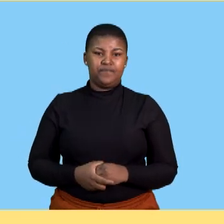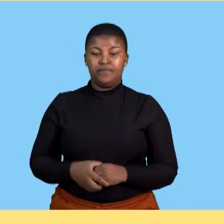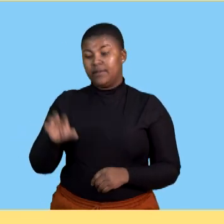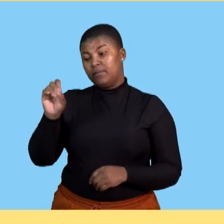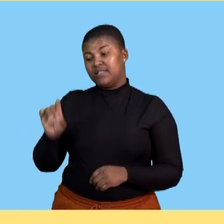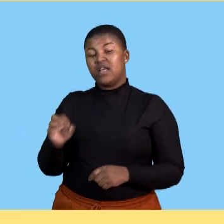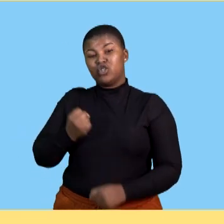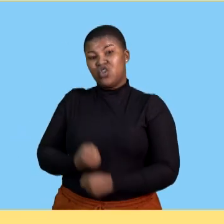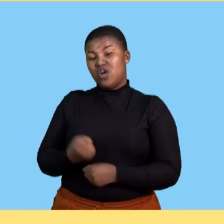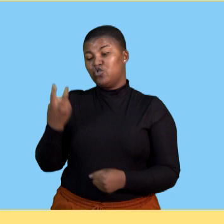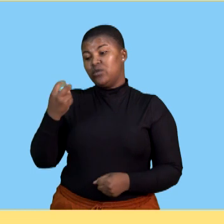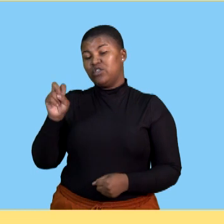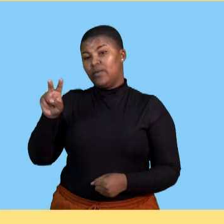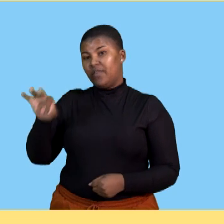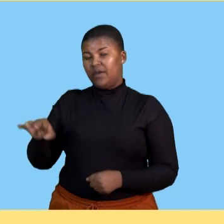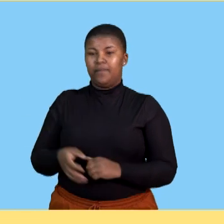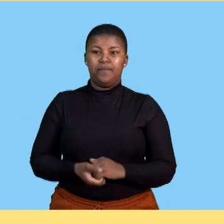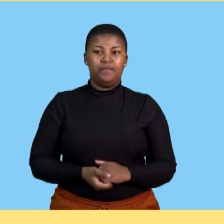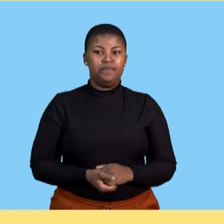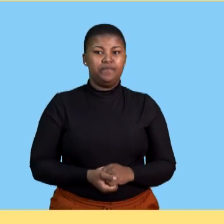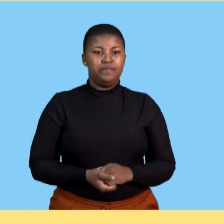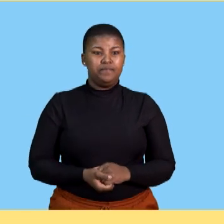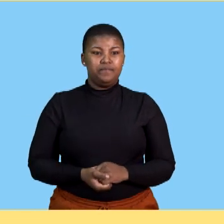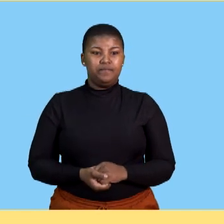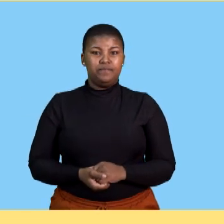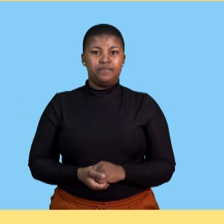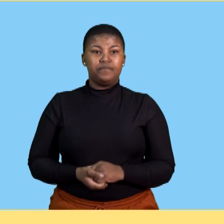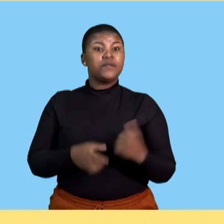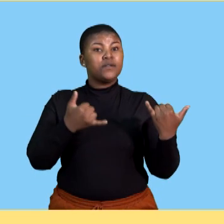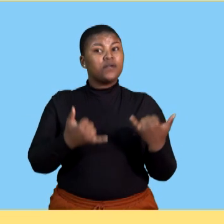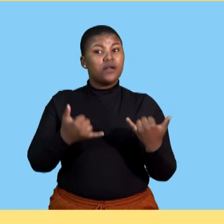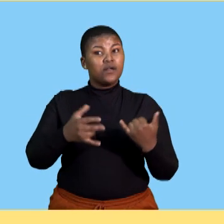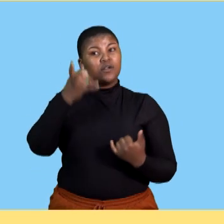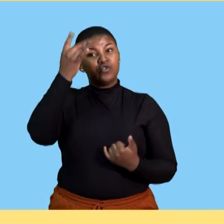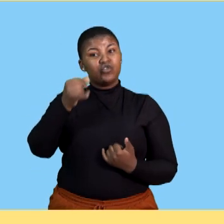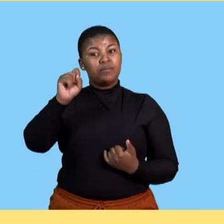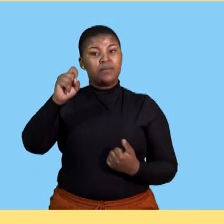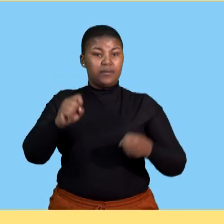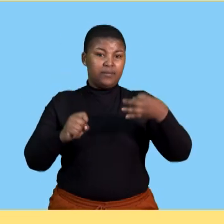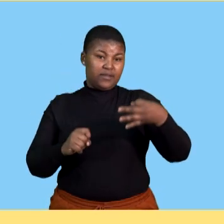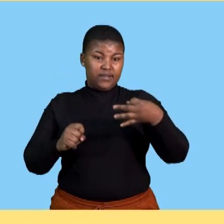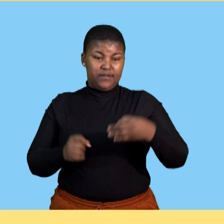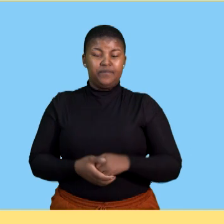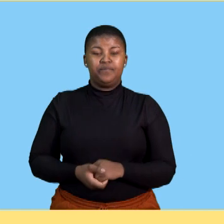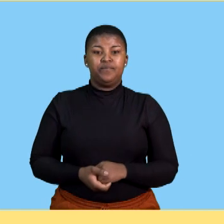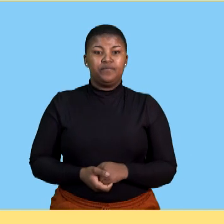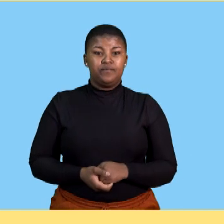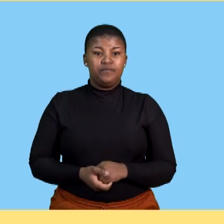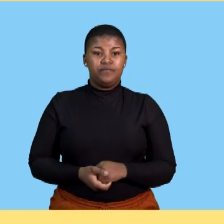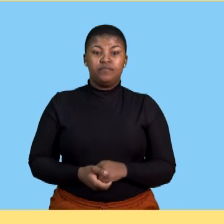35.7% in 2023. Let us go and now look at the third question. It